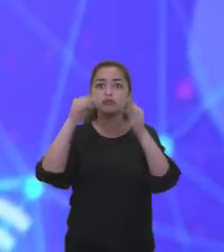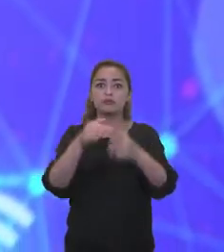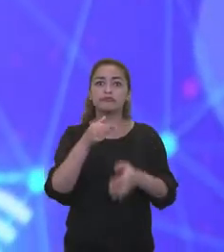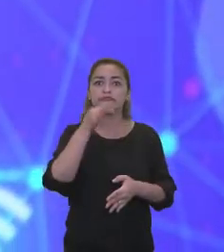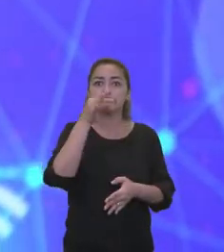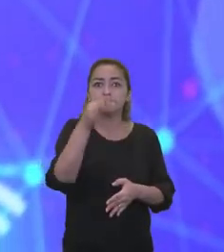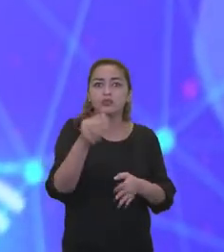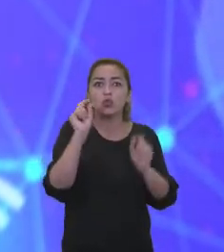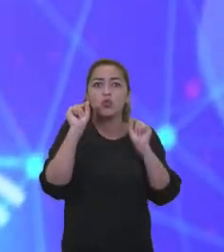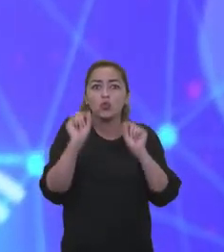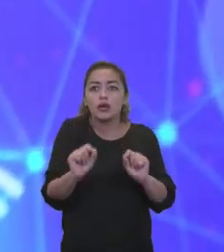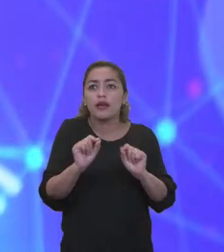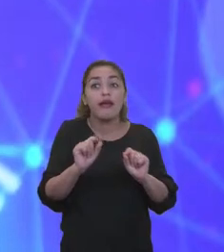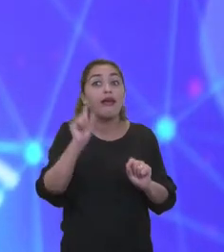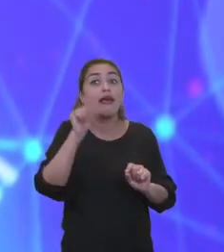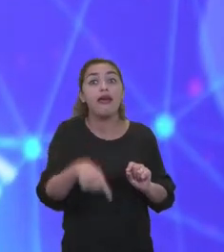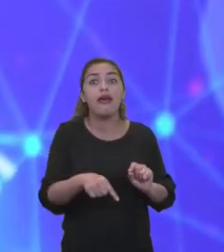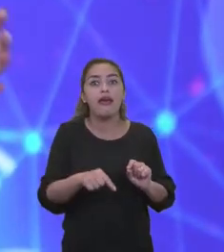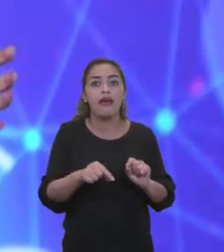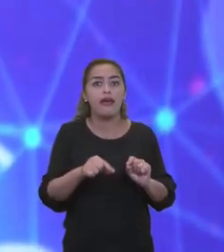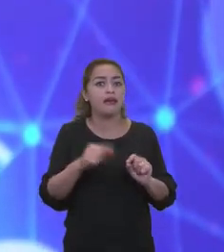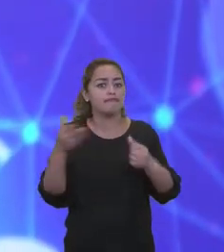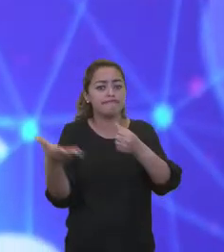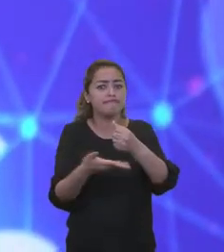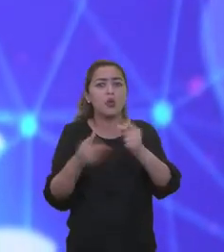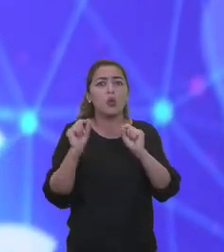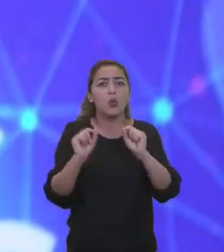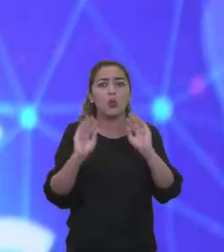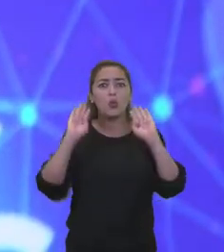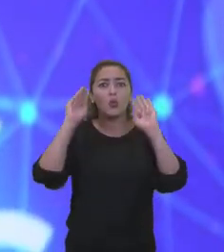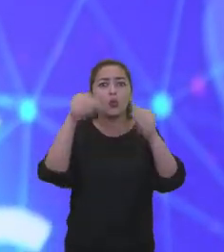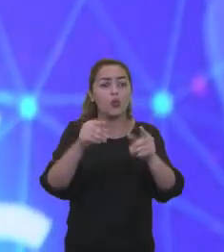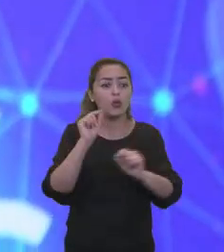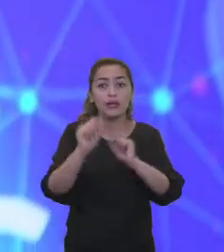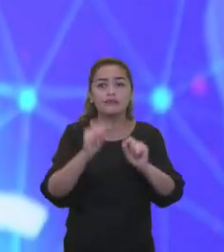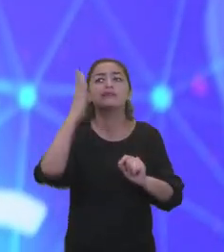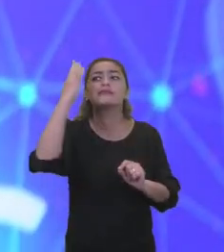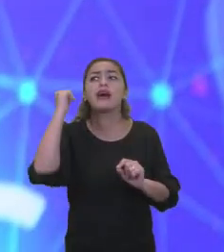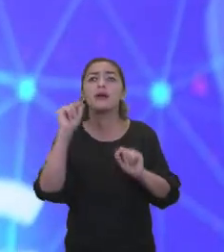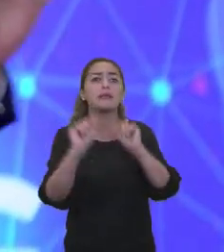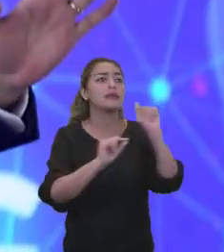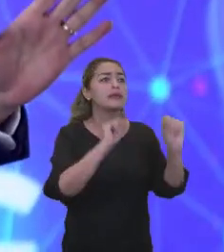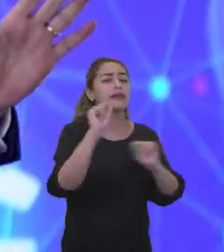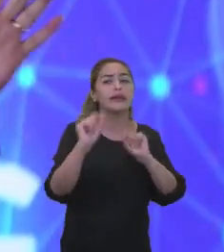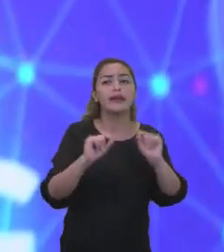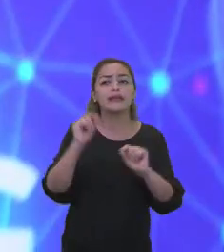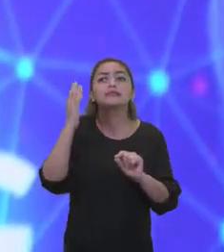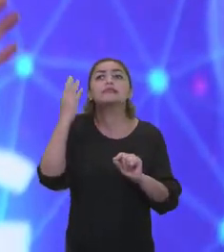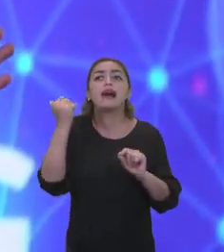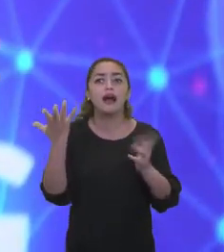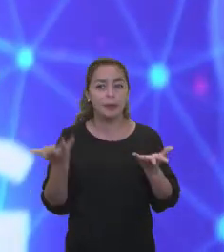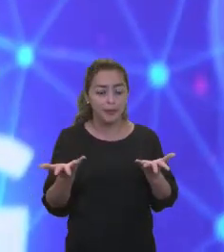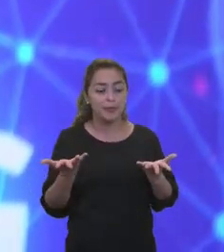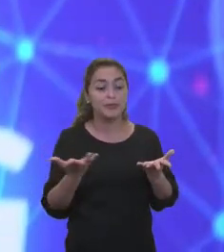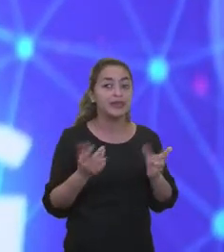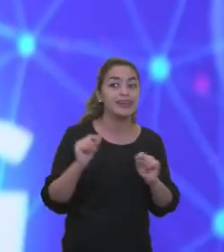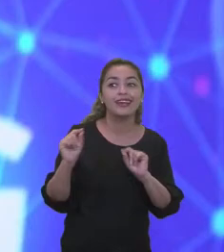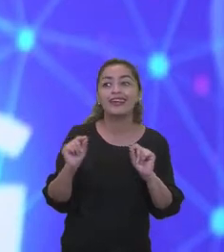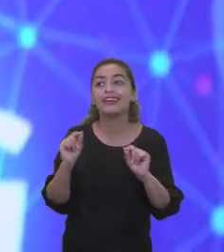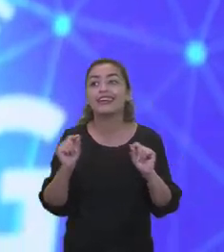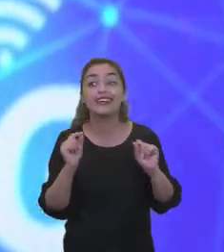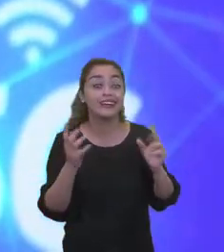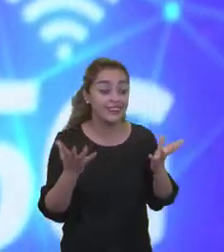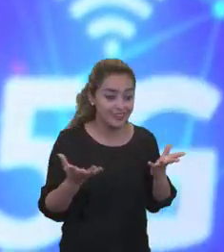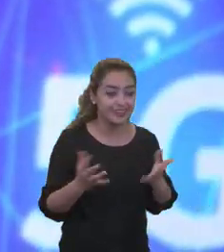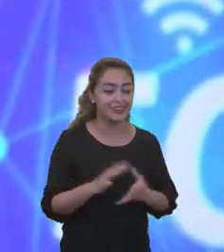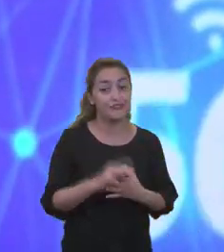the intention of our company, meaning the soul of what we do, is what? Maria Antonietta is here,